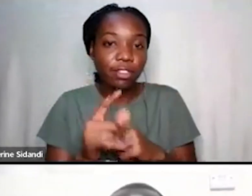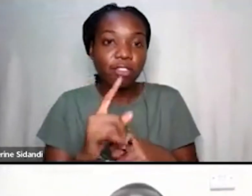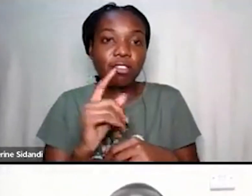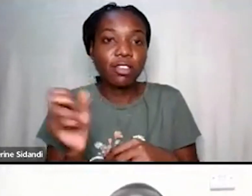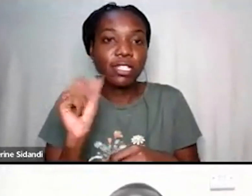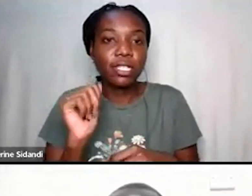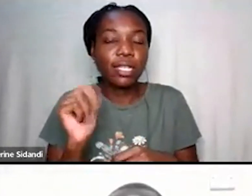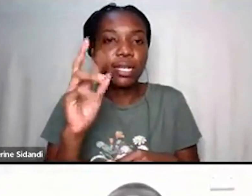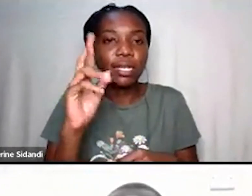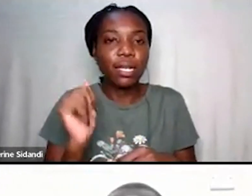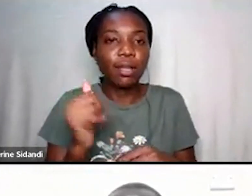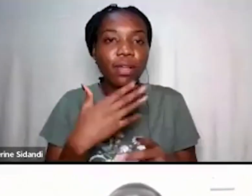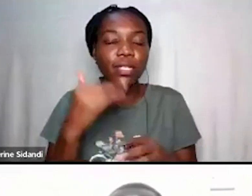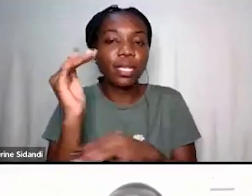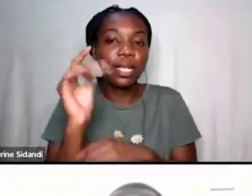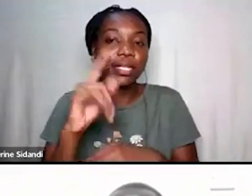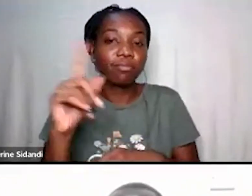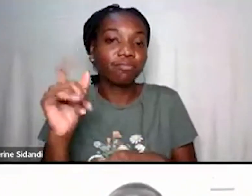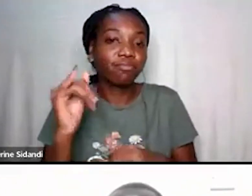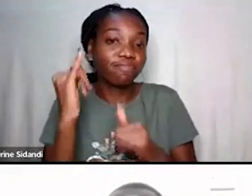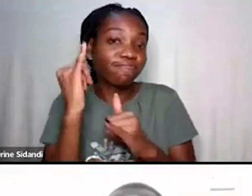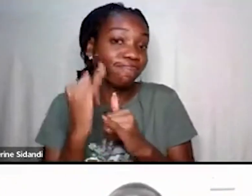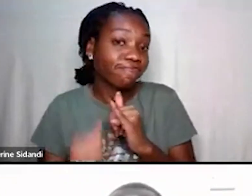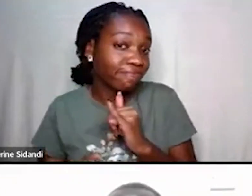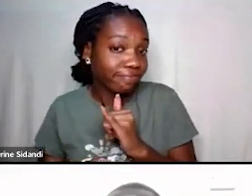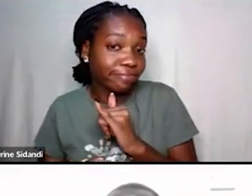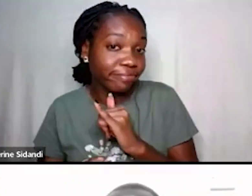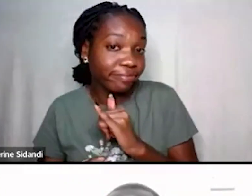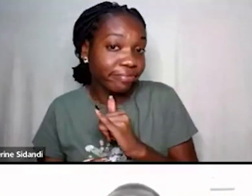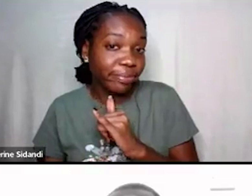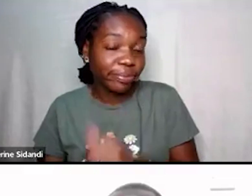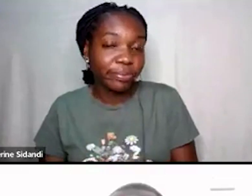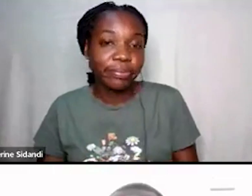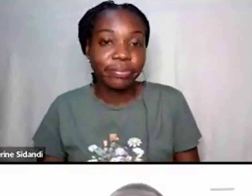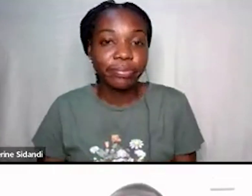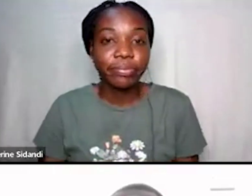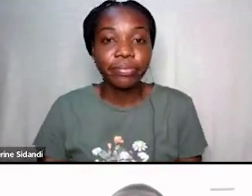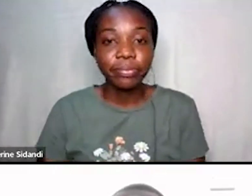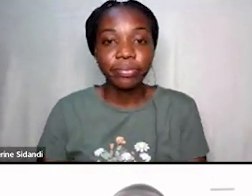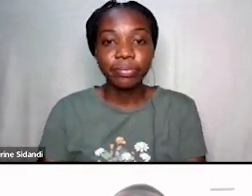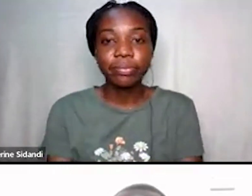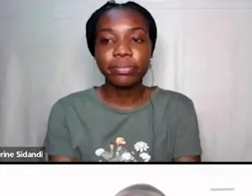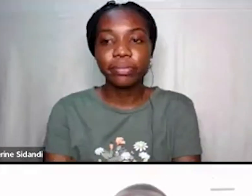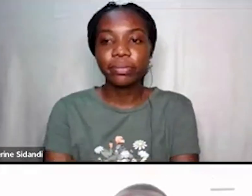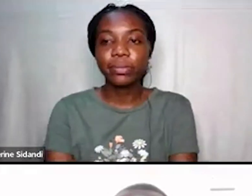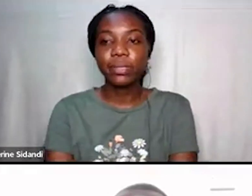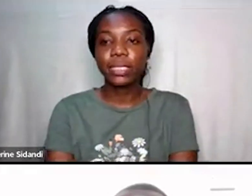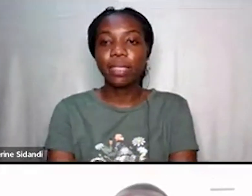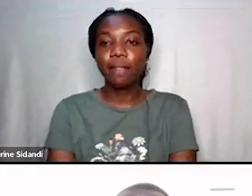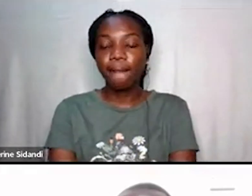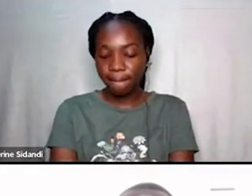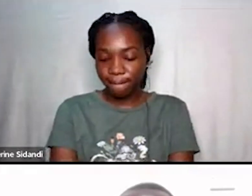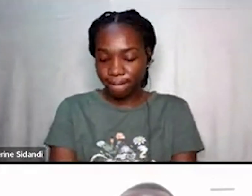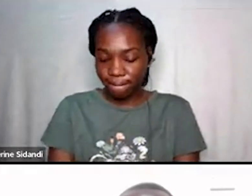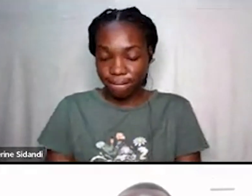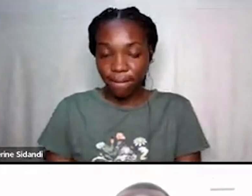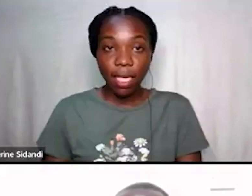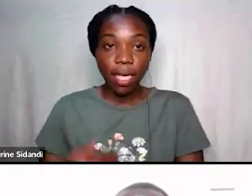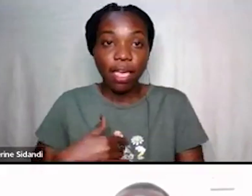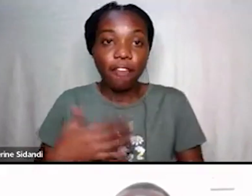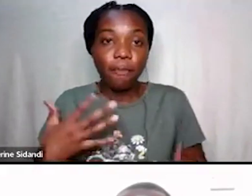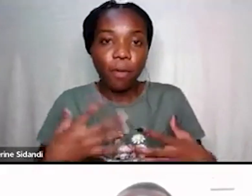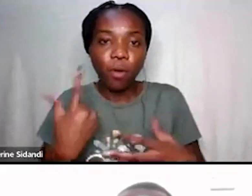ask you a last question. The we have these people who call